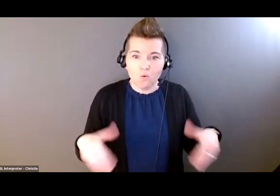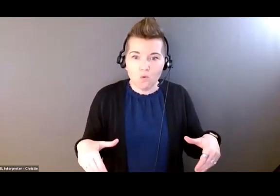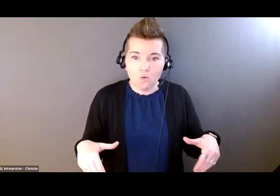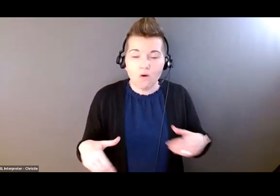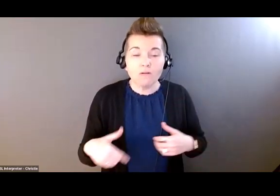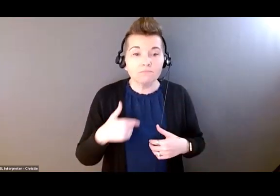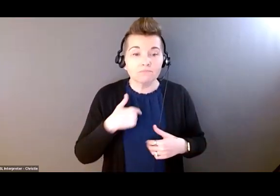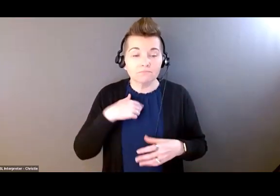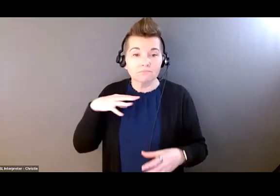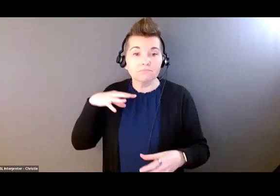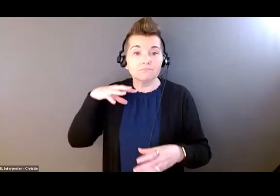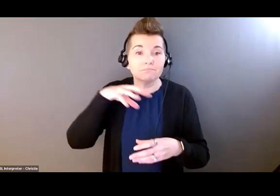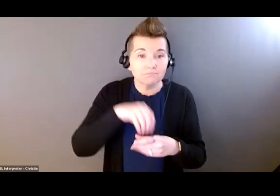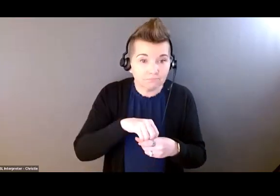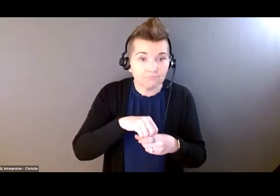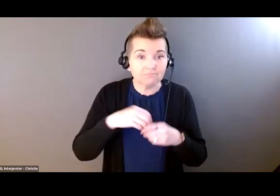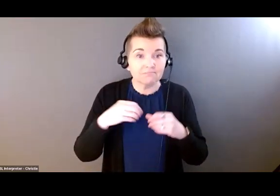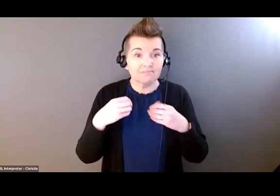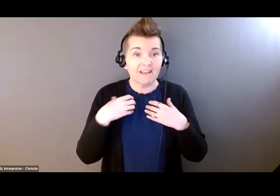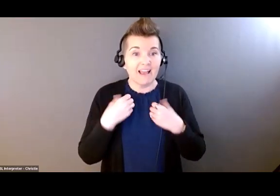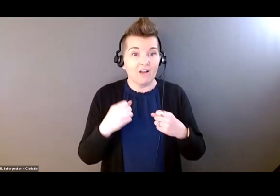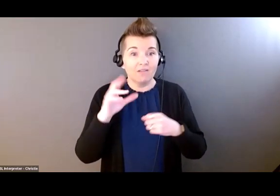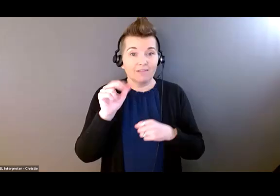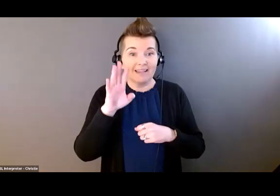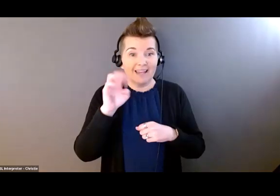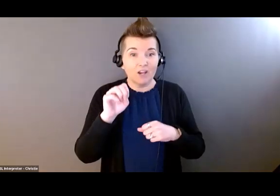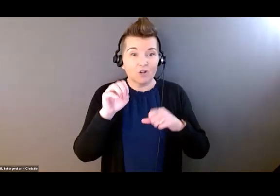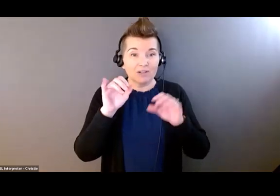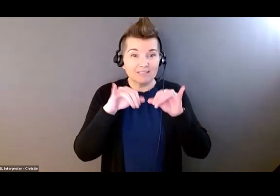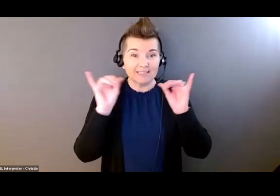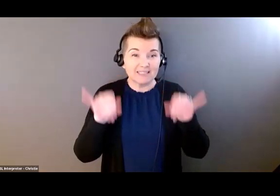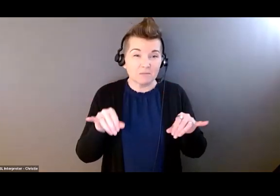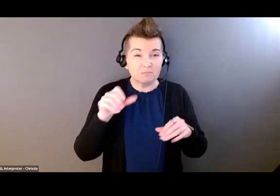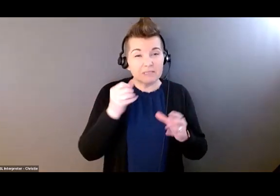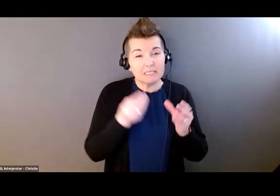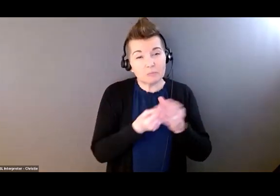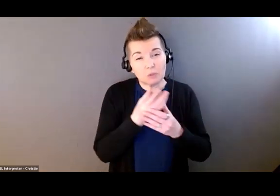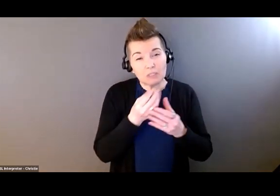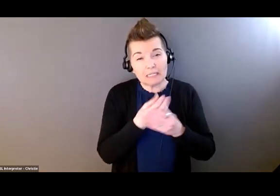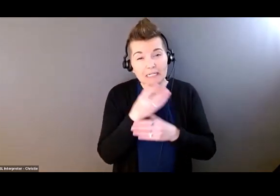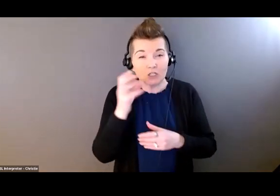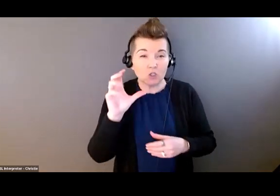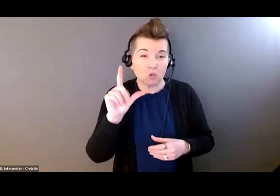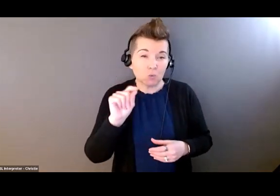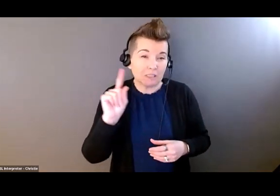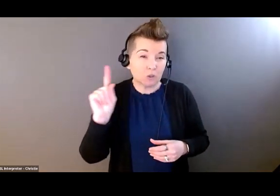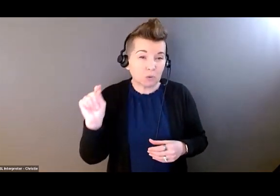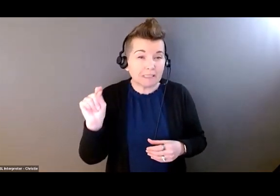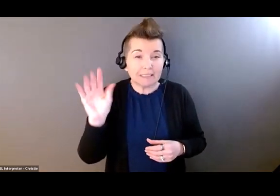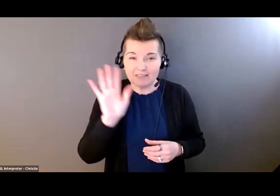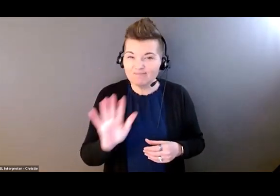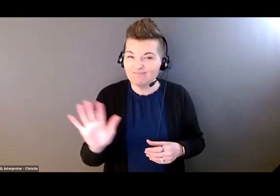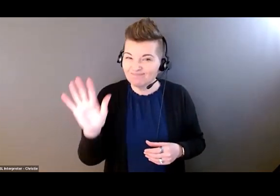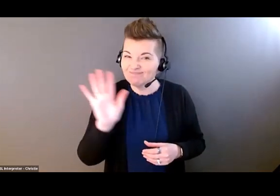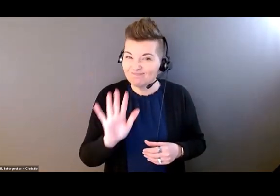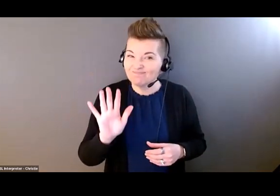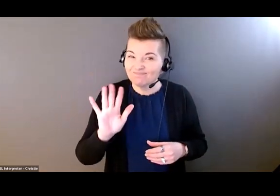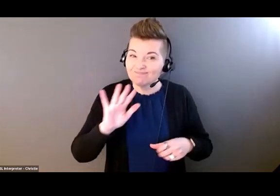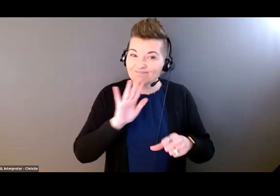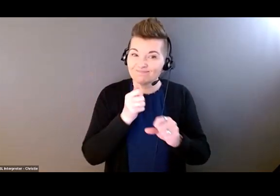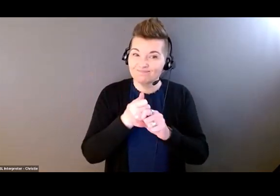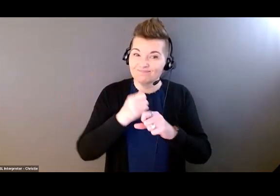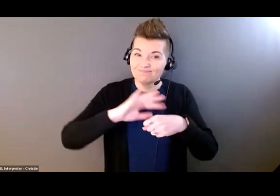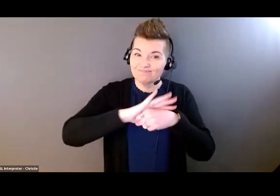experience. I want to know it was the first time since becoming involved in the healthcare system in the spring